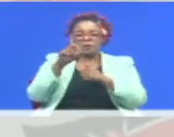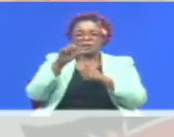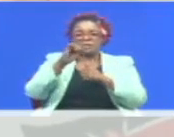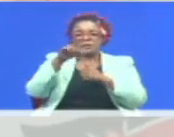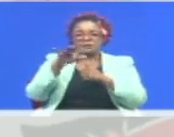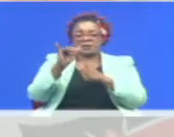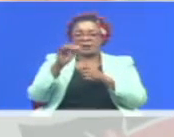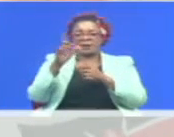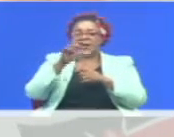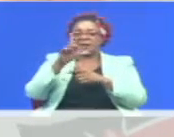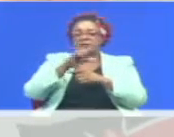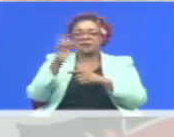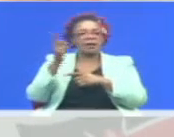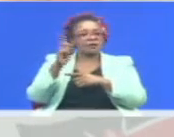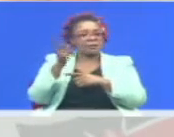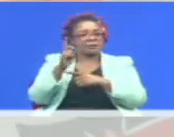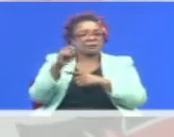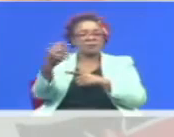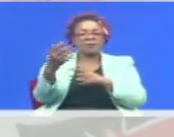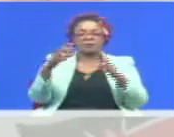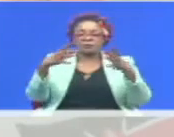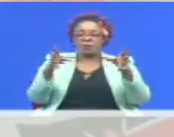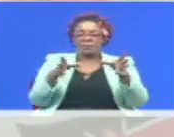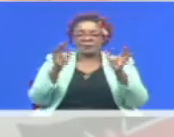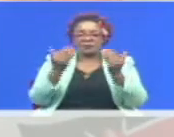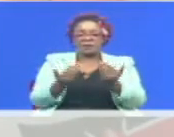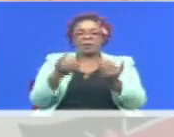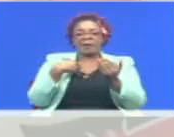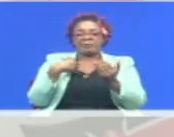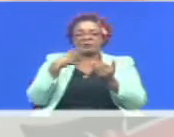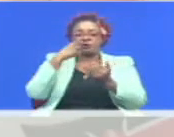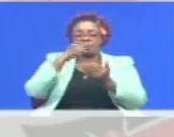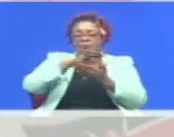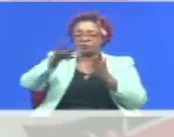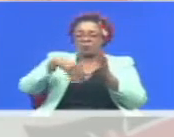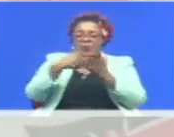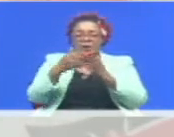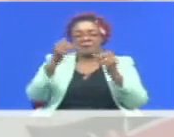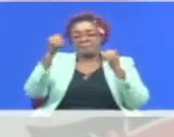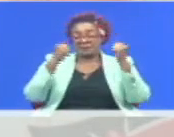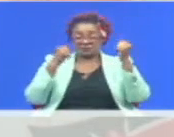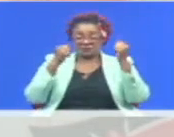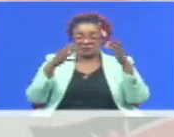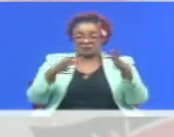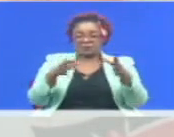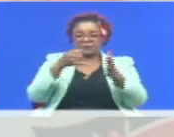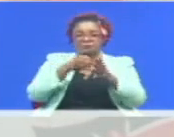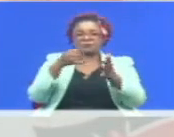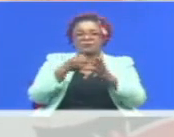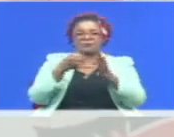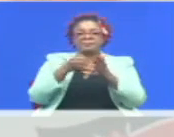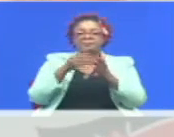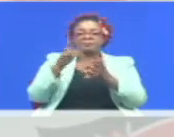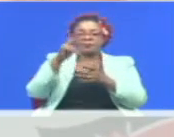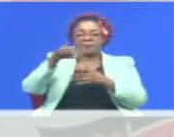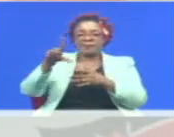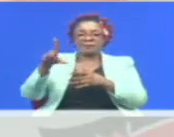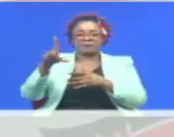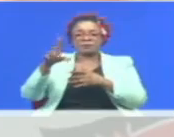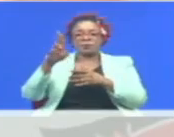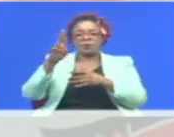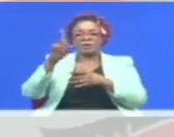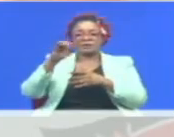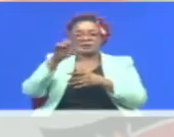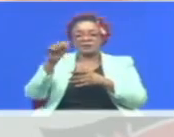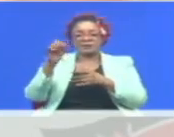in Langata in Nairobi. The complex will now be home to all military teams, including Football Kenya Federation Premier League side Ulinzi